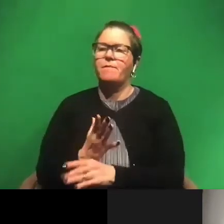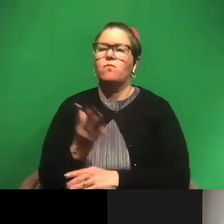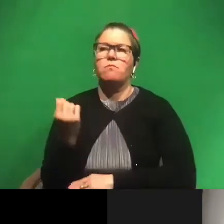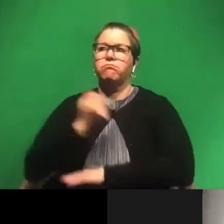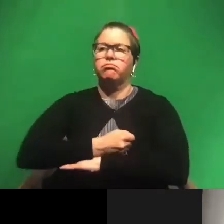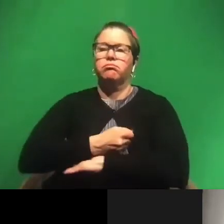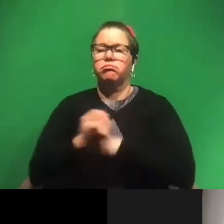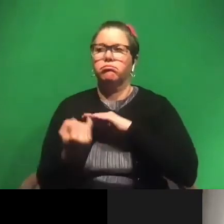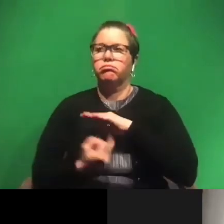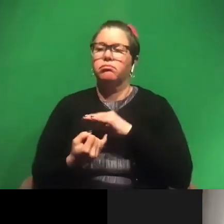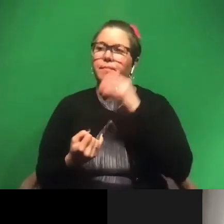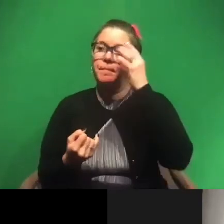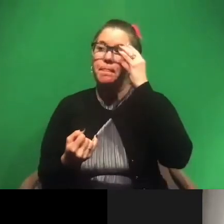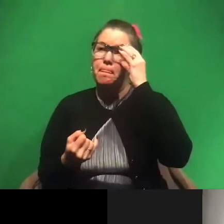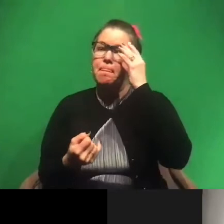I think we had,